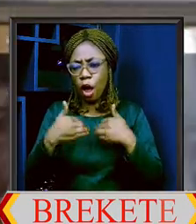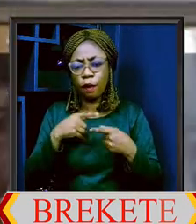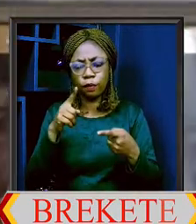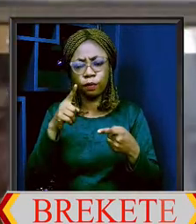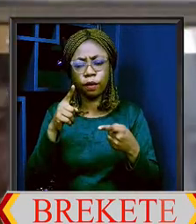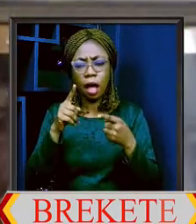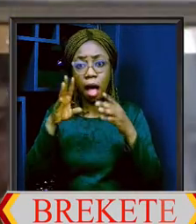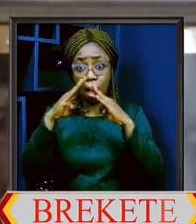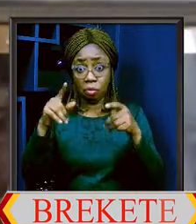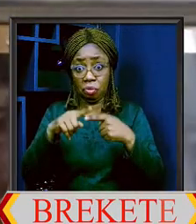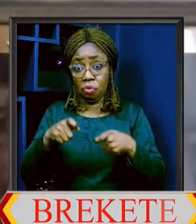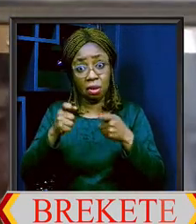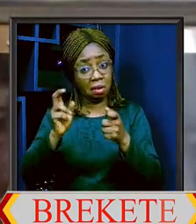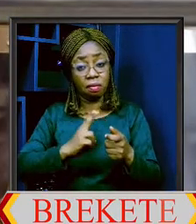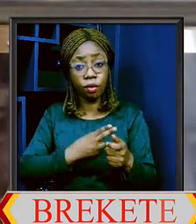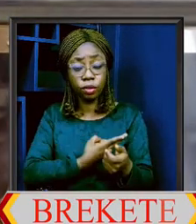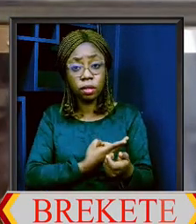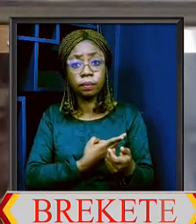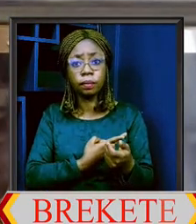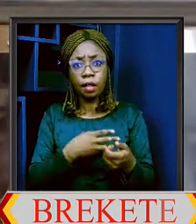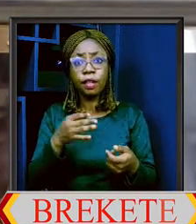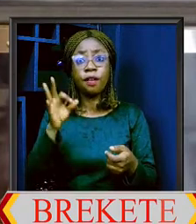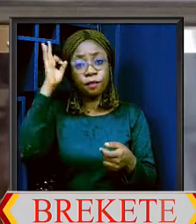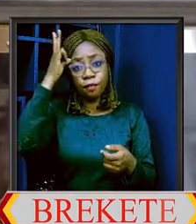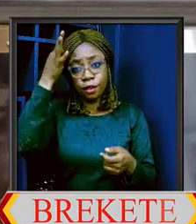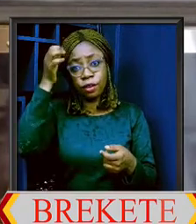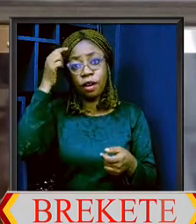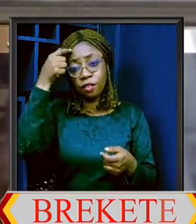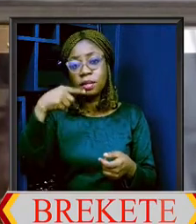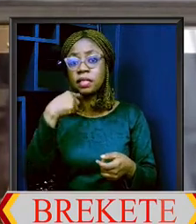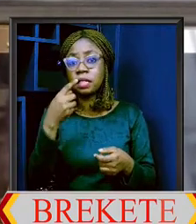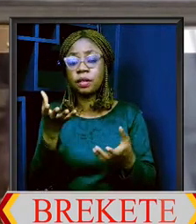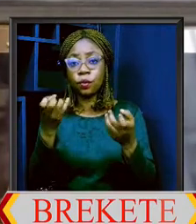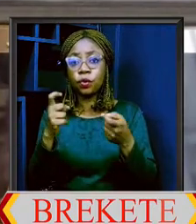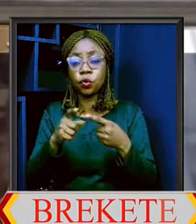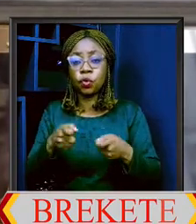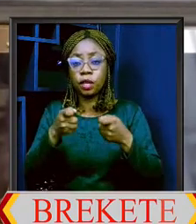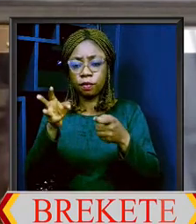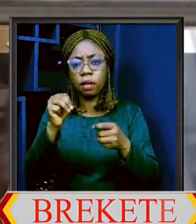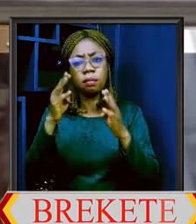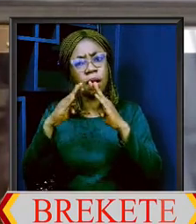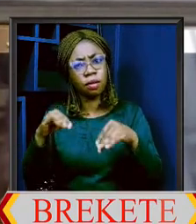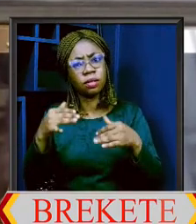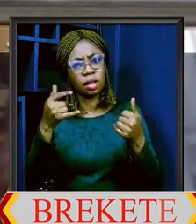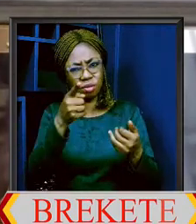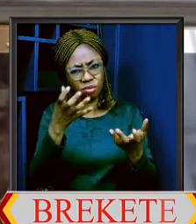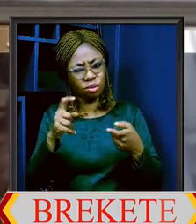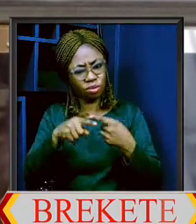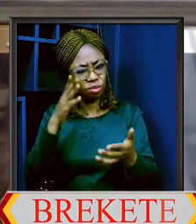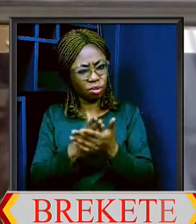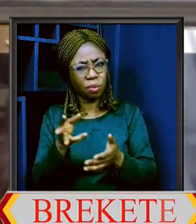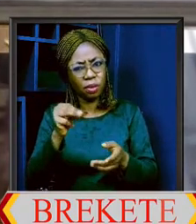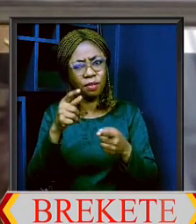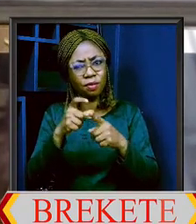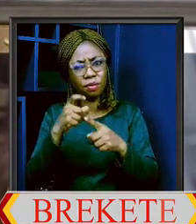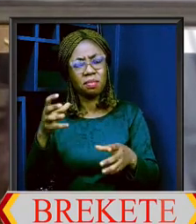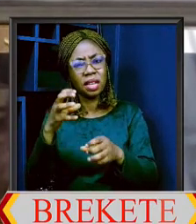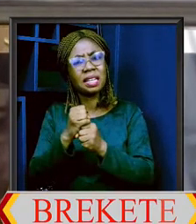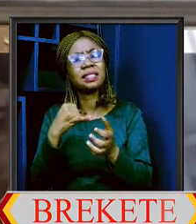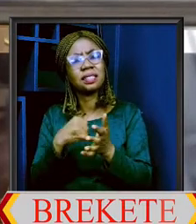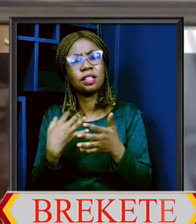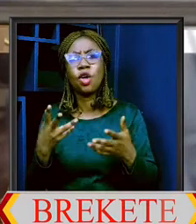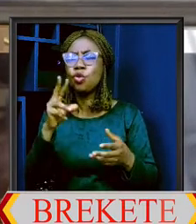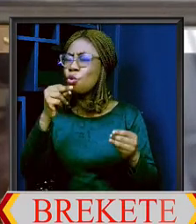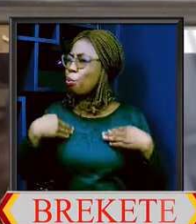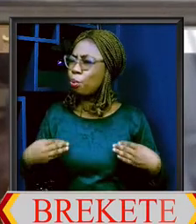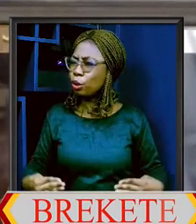police then theed government say they won't give them house don't you want to stop them from getting it